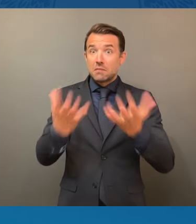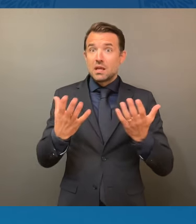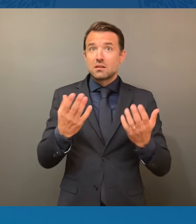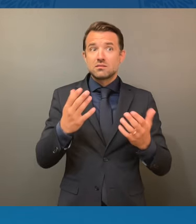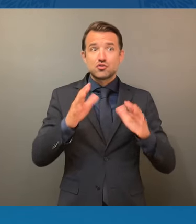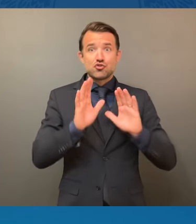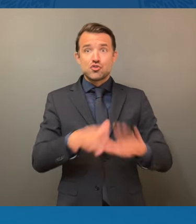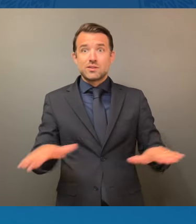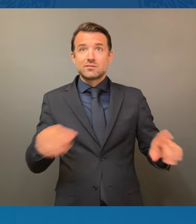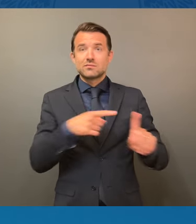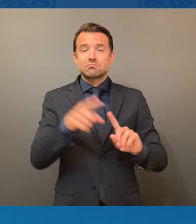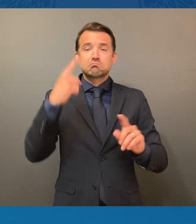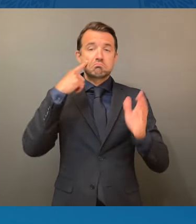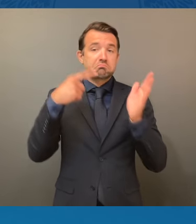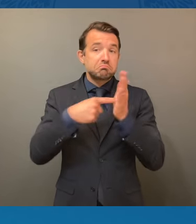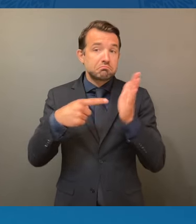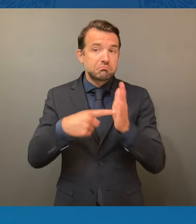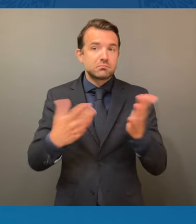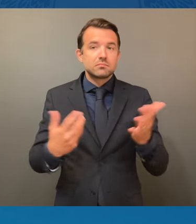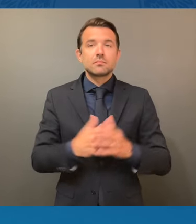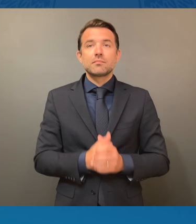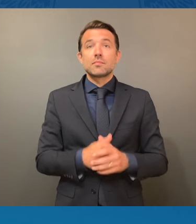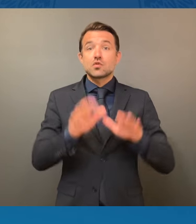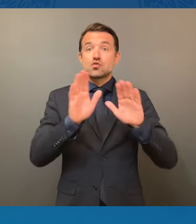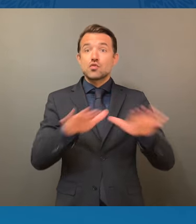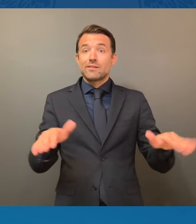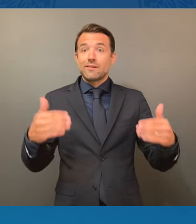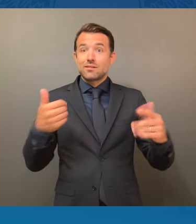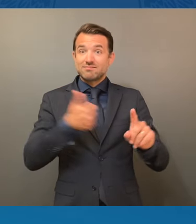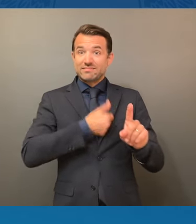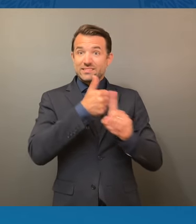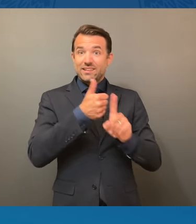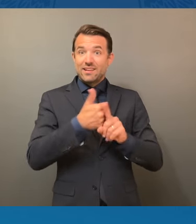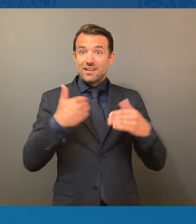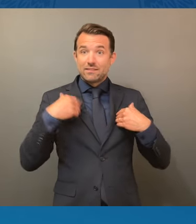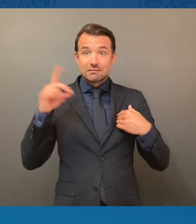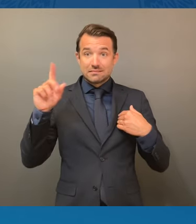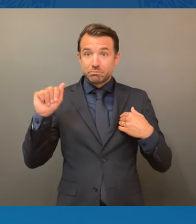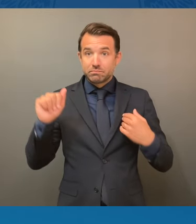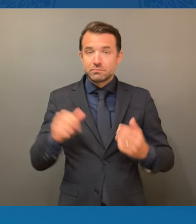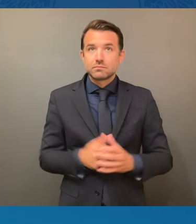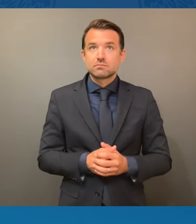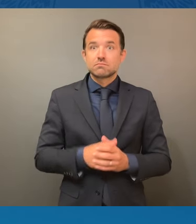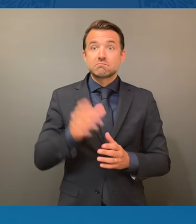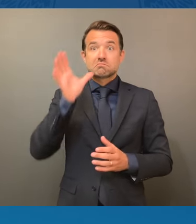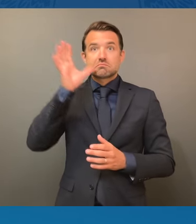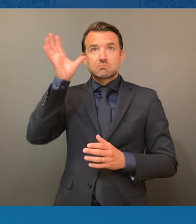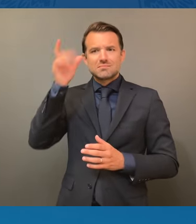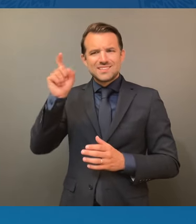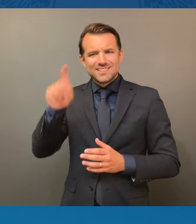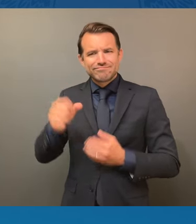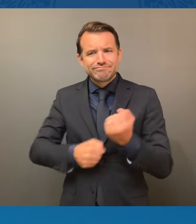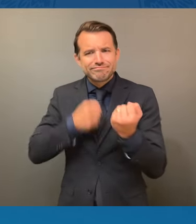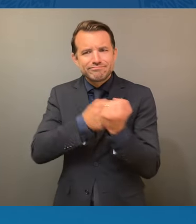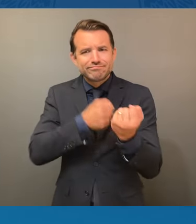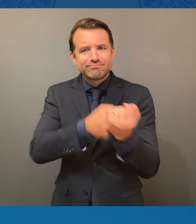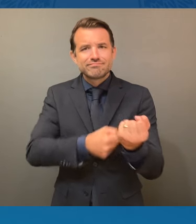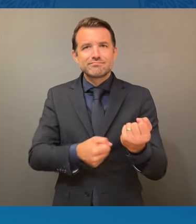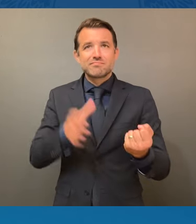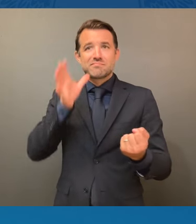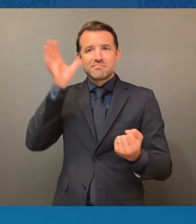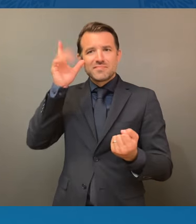our communities who have disabilities, and their parents need support. They need help. And so